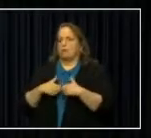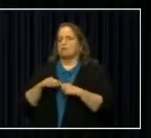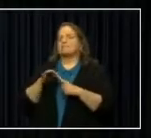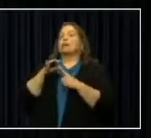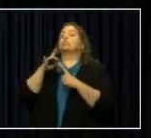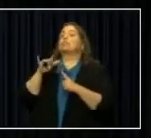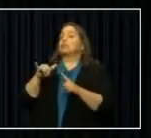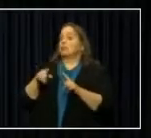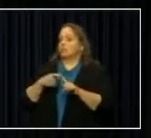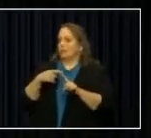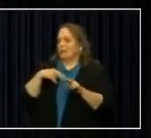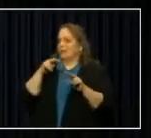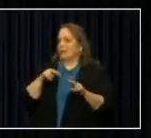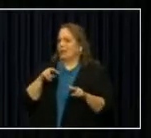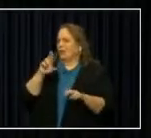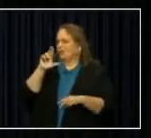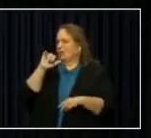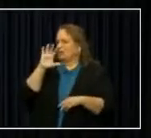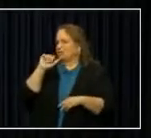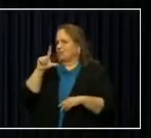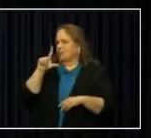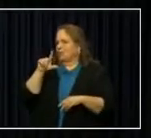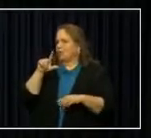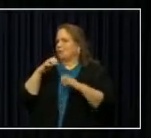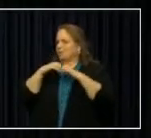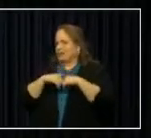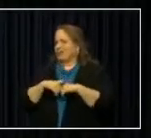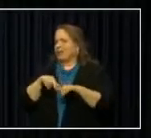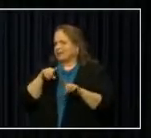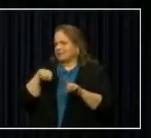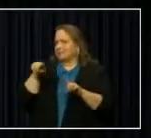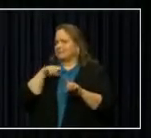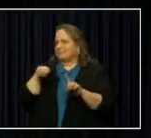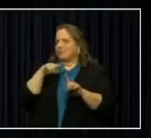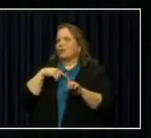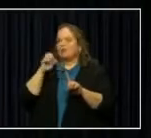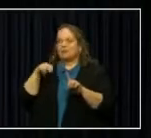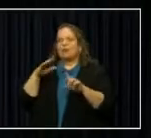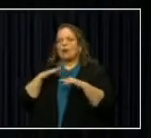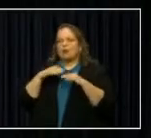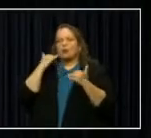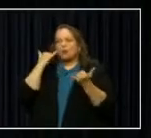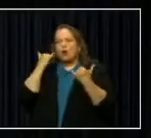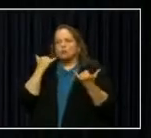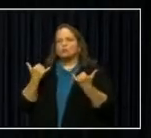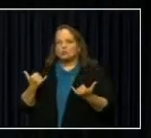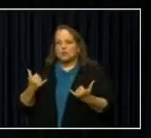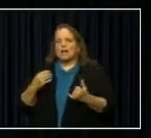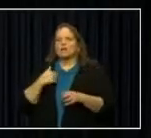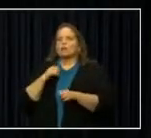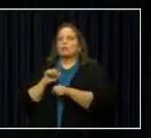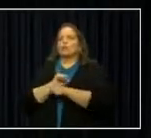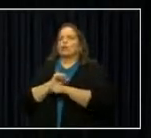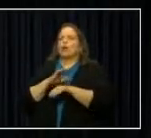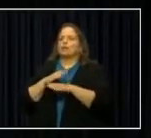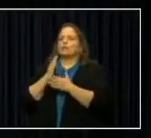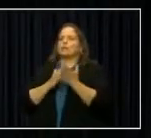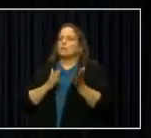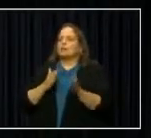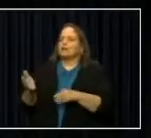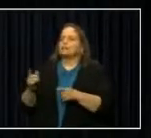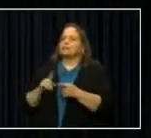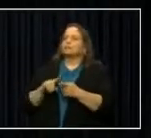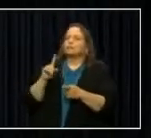look at the racial breakdown. And we've been on calls today, and we're working on some plans to